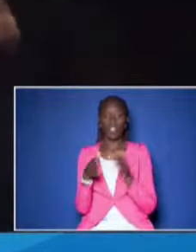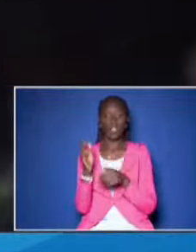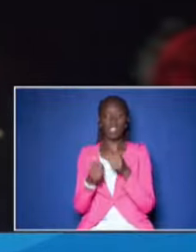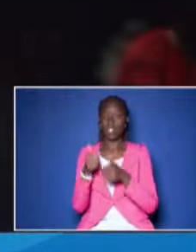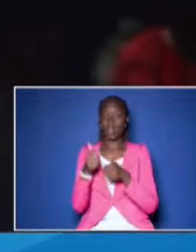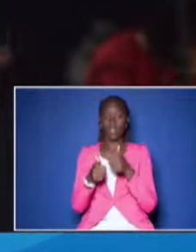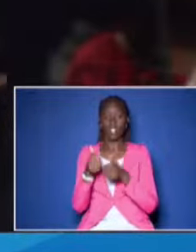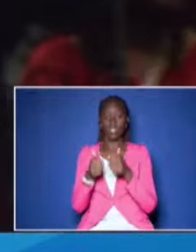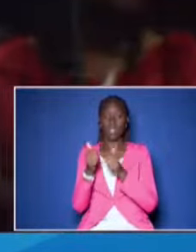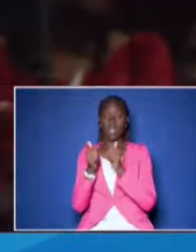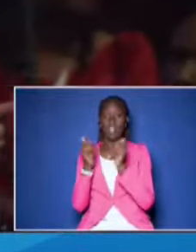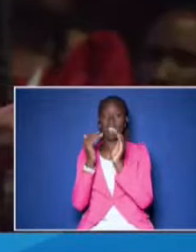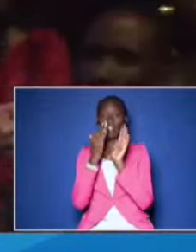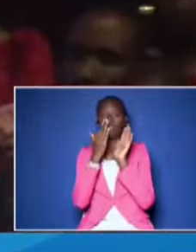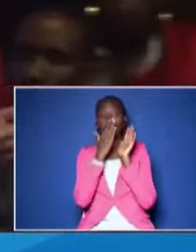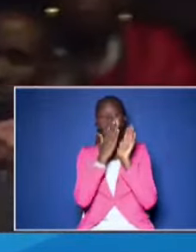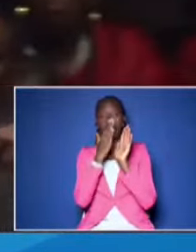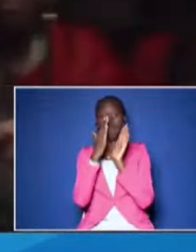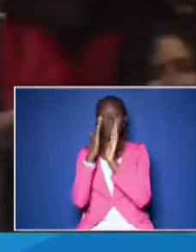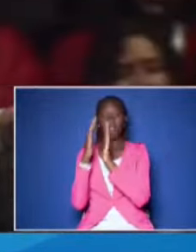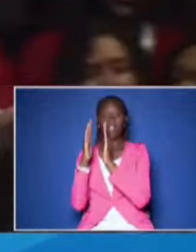a library of